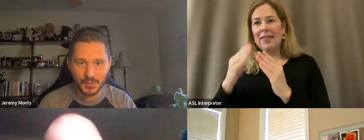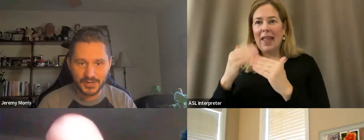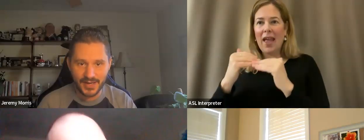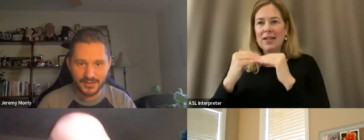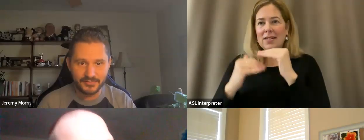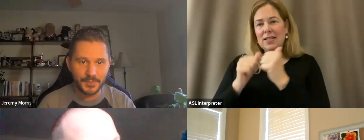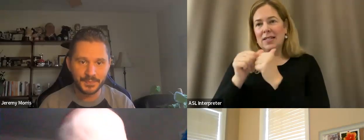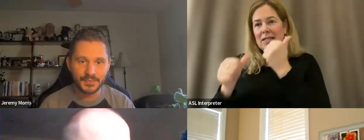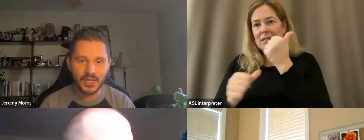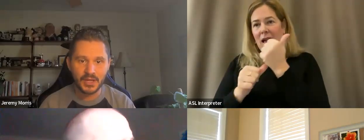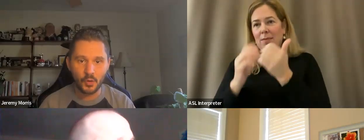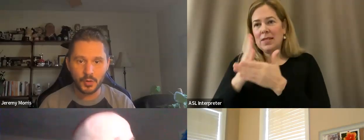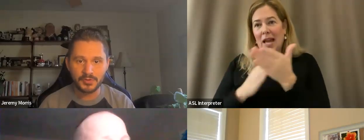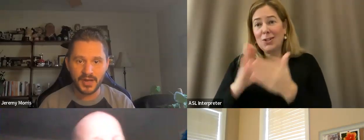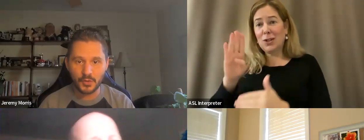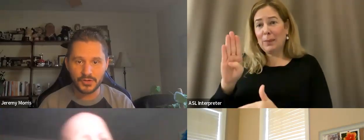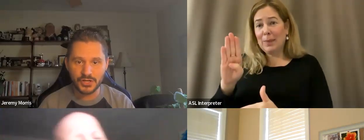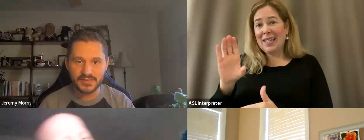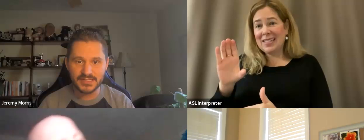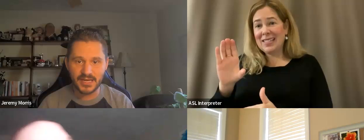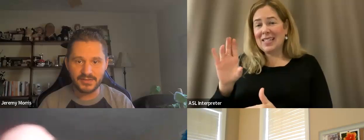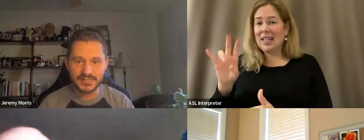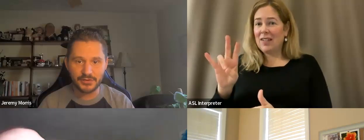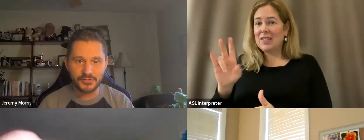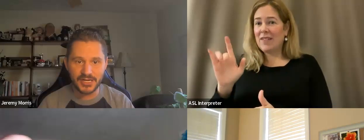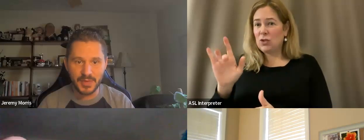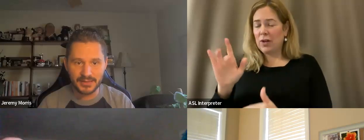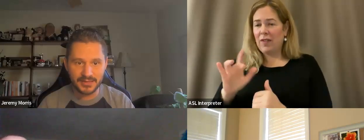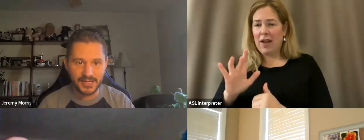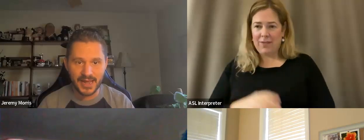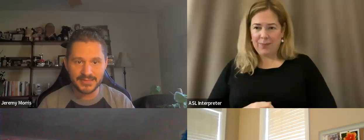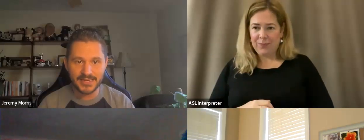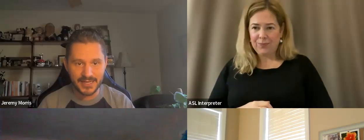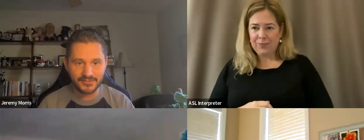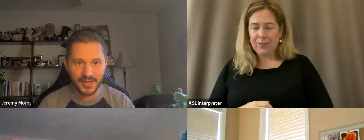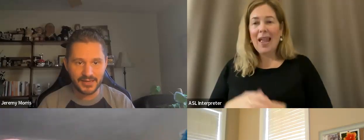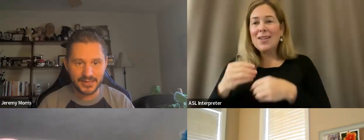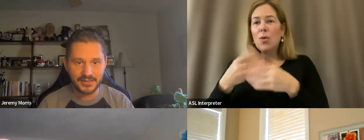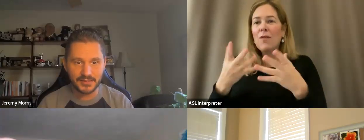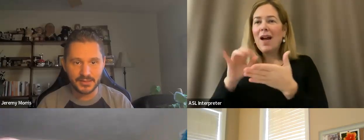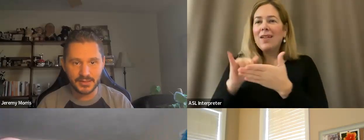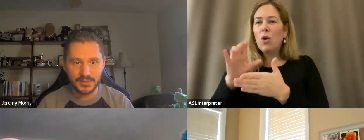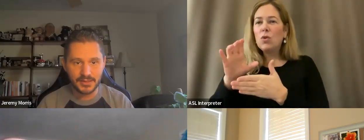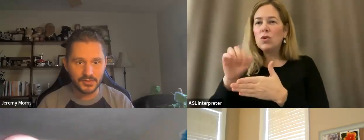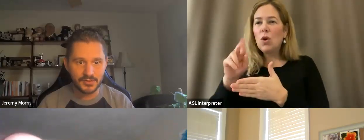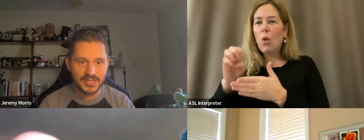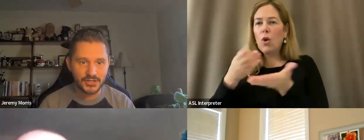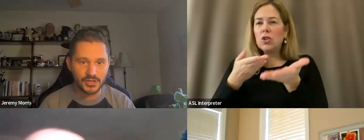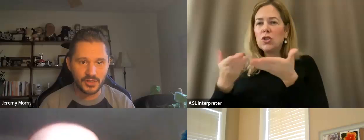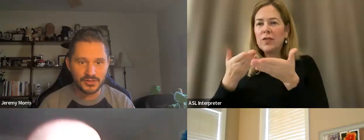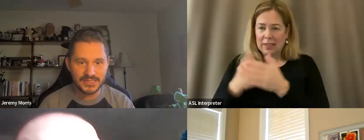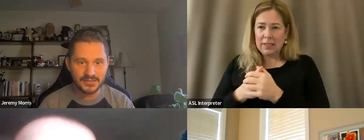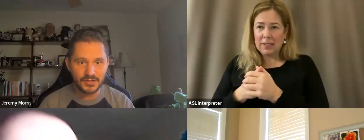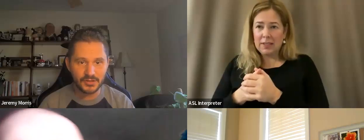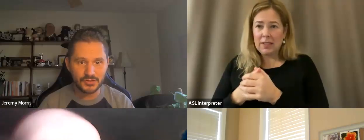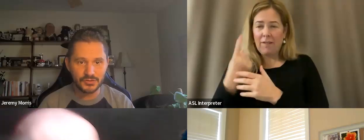section 725, or provide core services of a Center for Independent Living as identified in